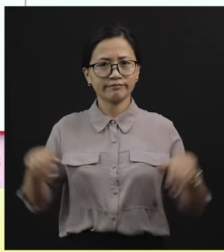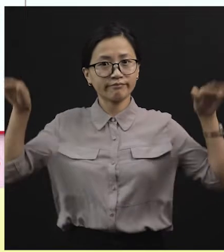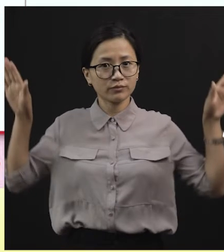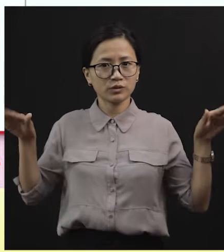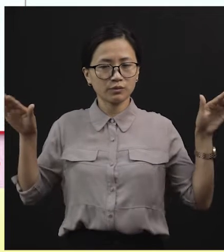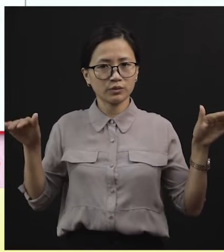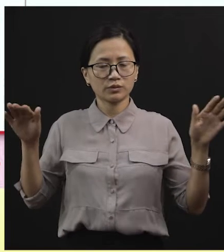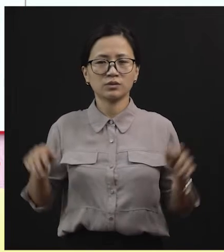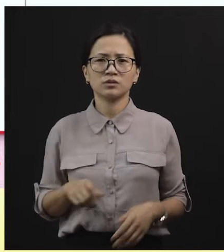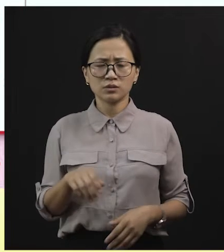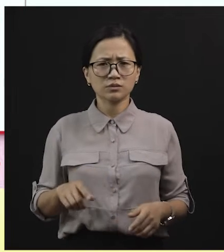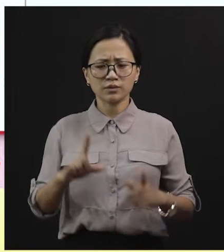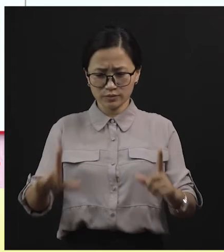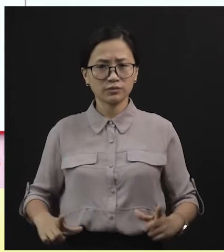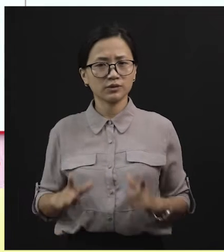or non-living?